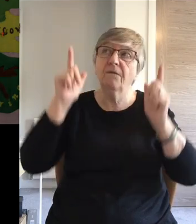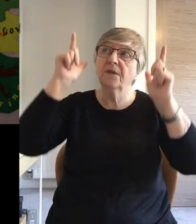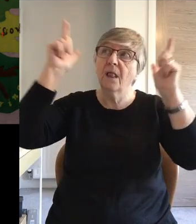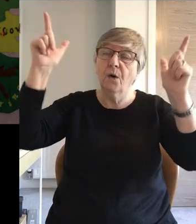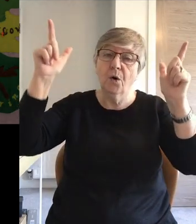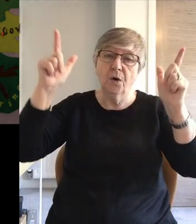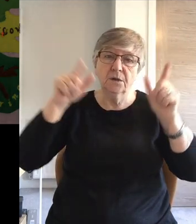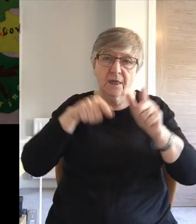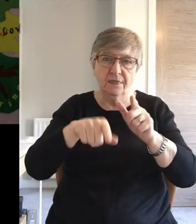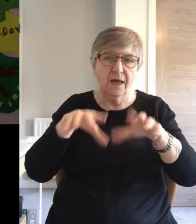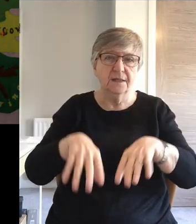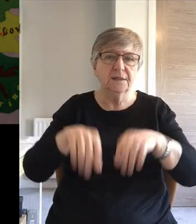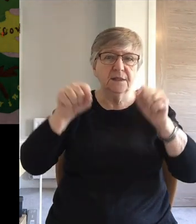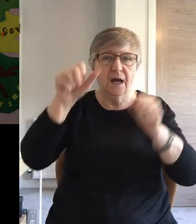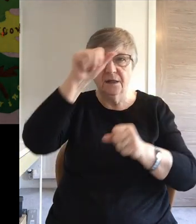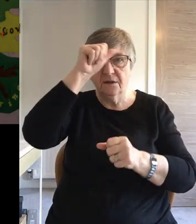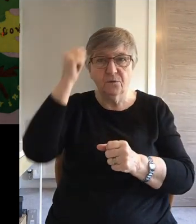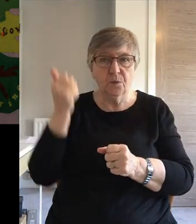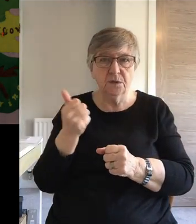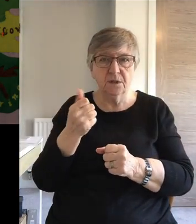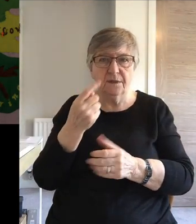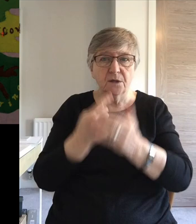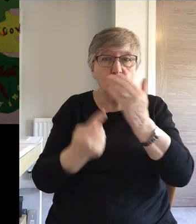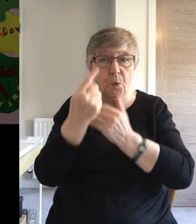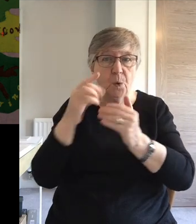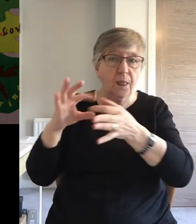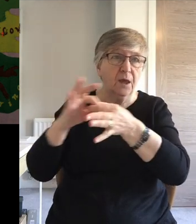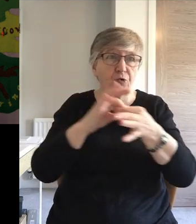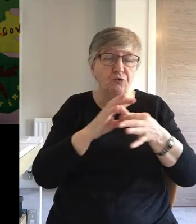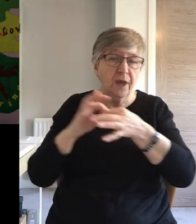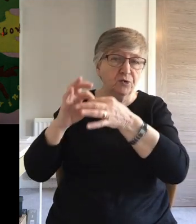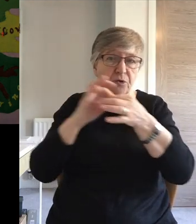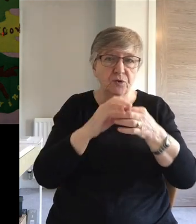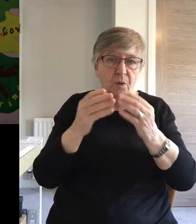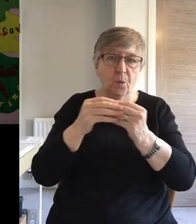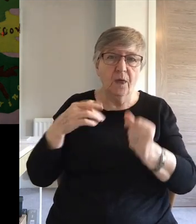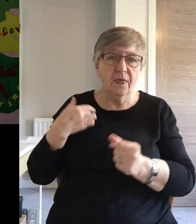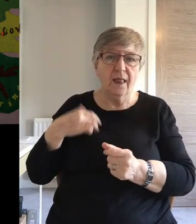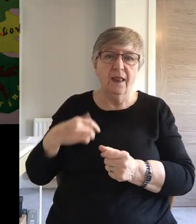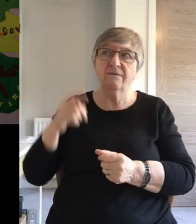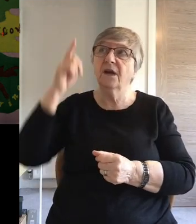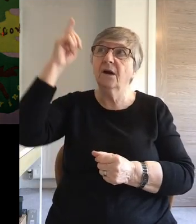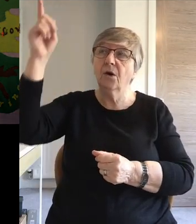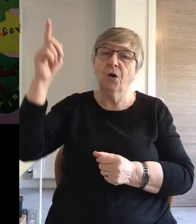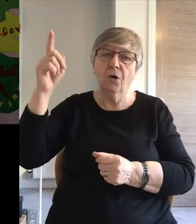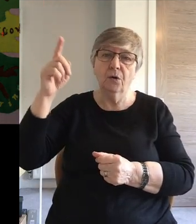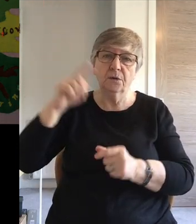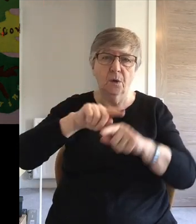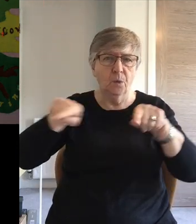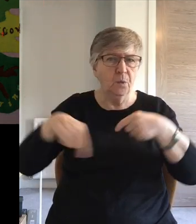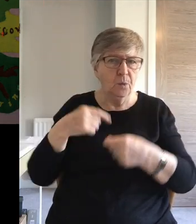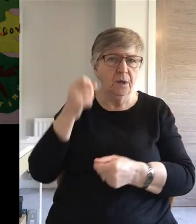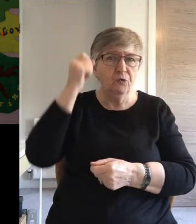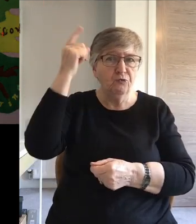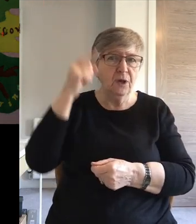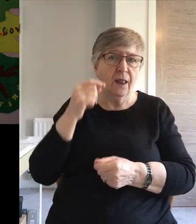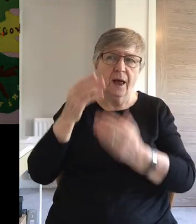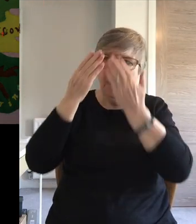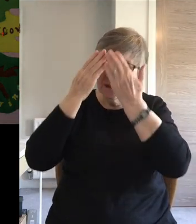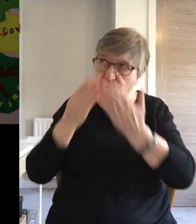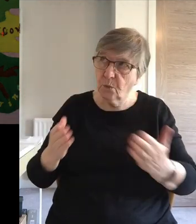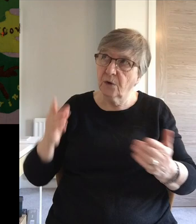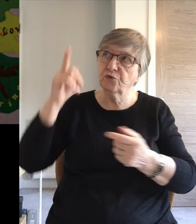is the beginning of wisdom. That is only in a relationship with the living God, only as we recognize and reverence